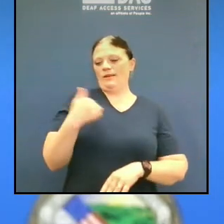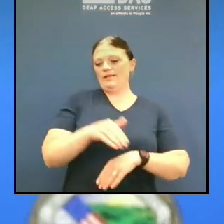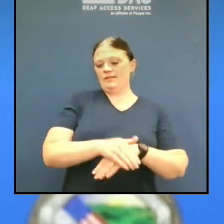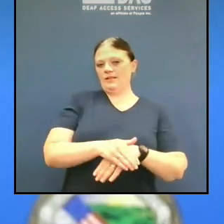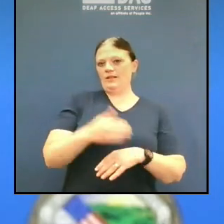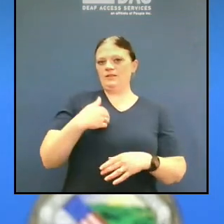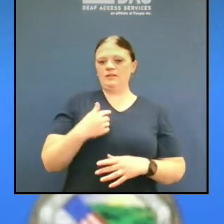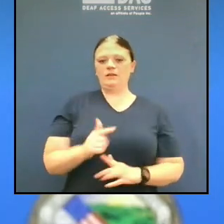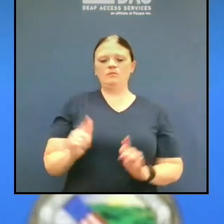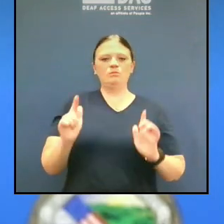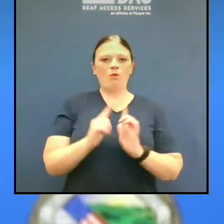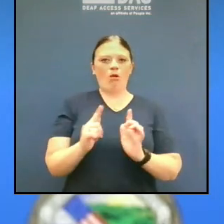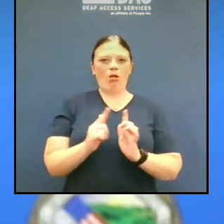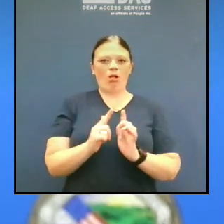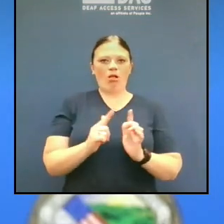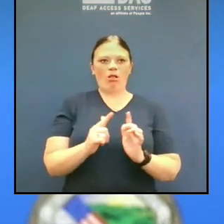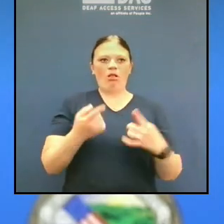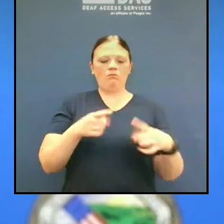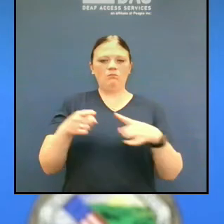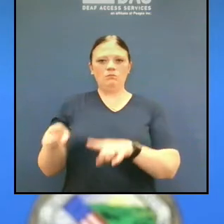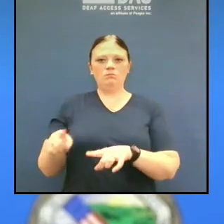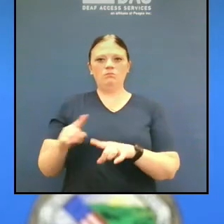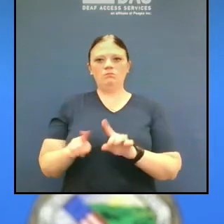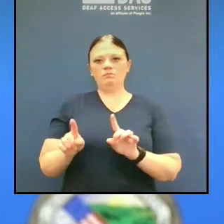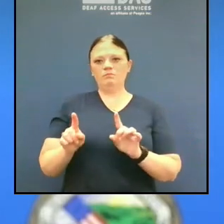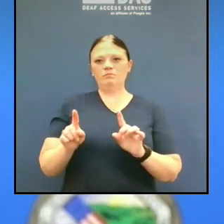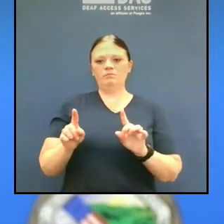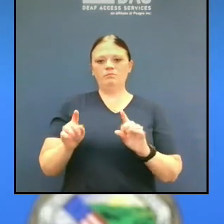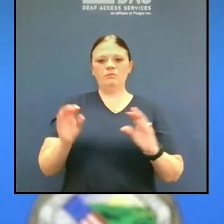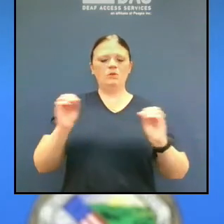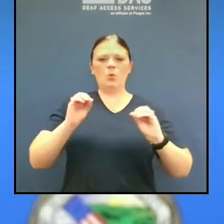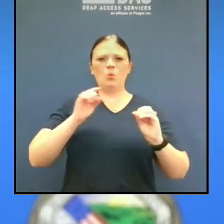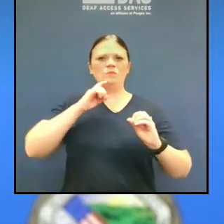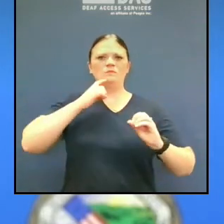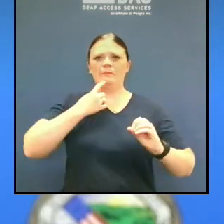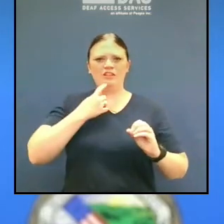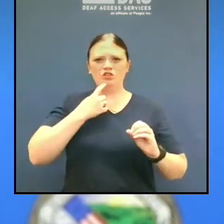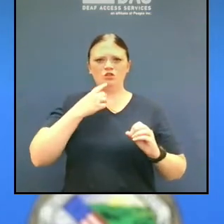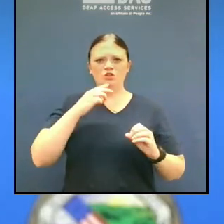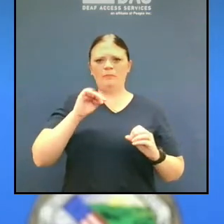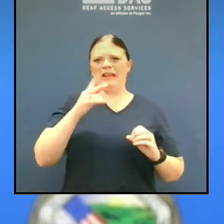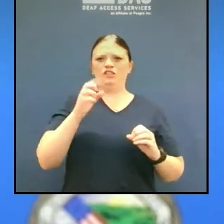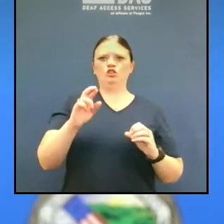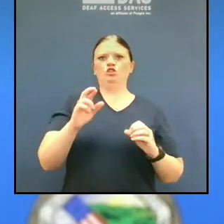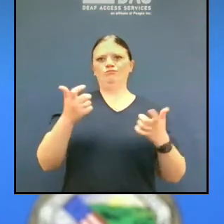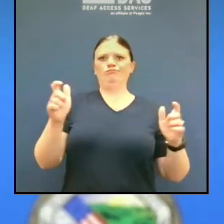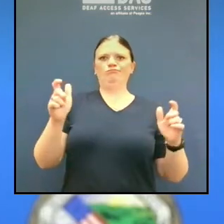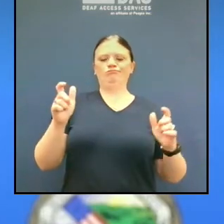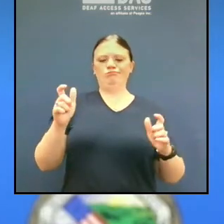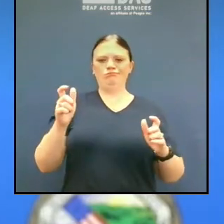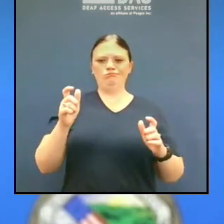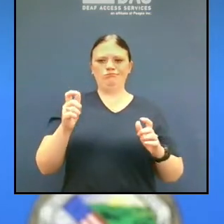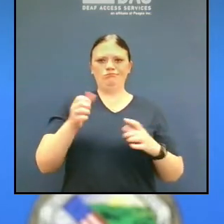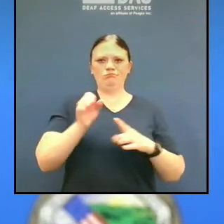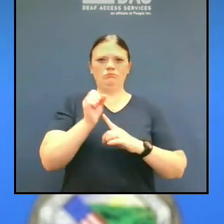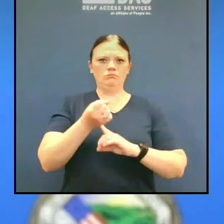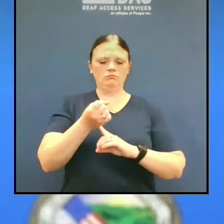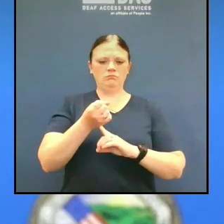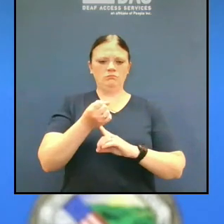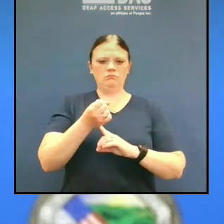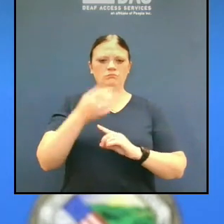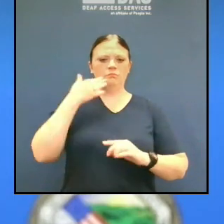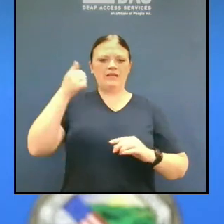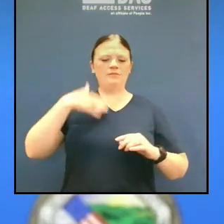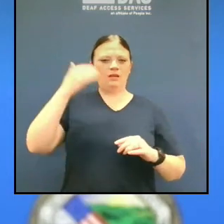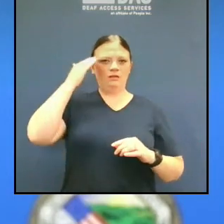some smaller incidences, but we did not have major incidences. And as best as I know, there were 3 incidences